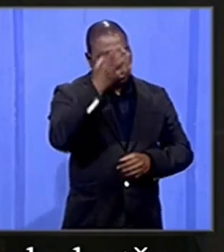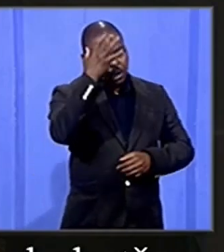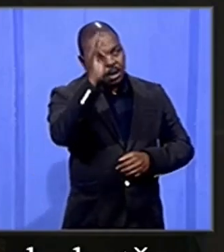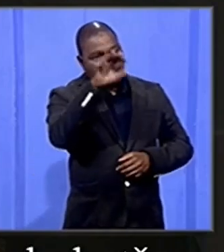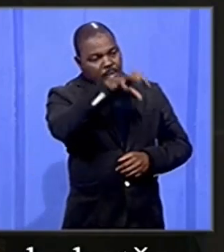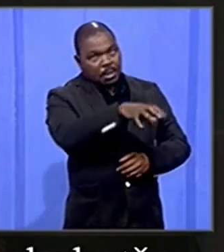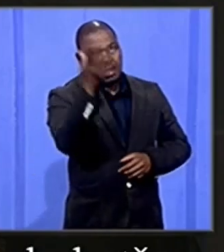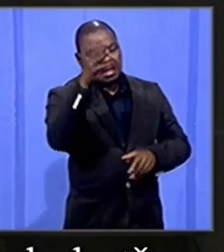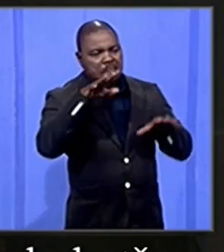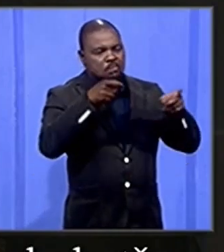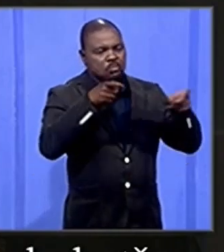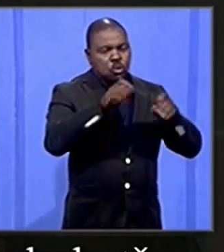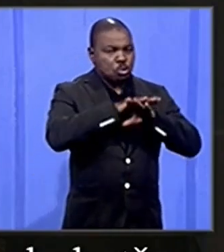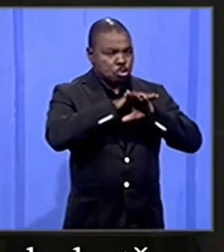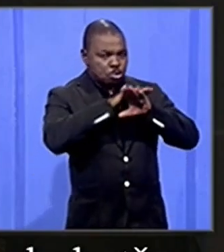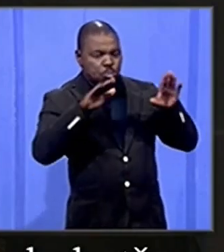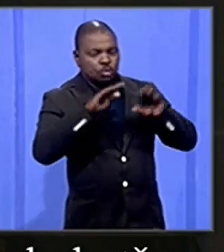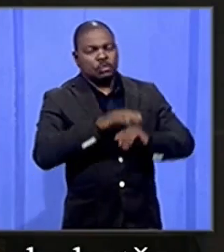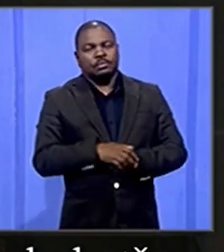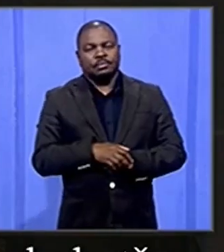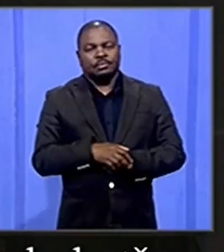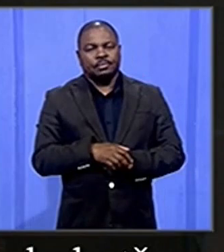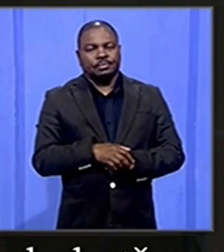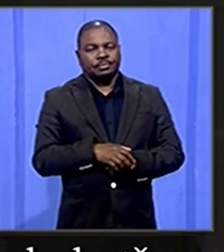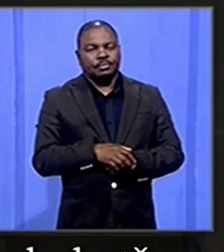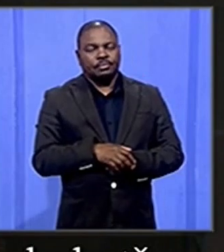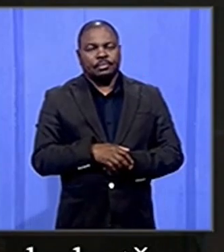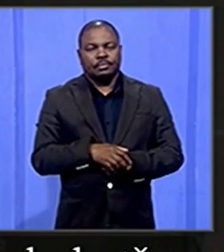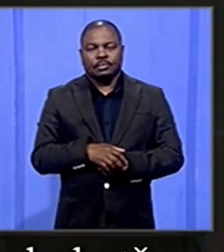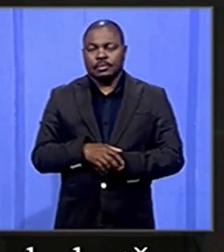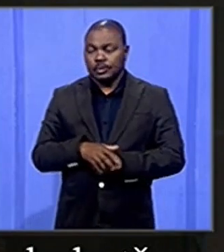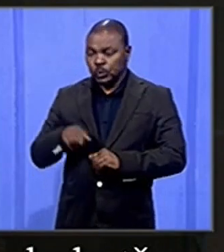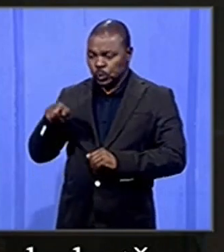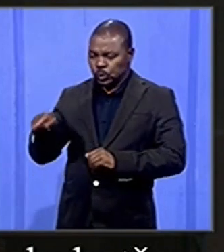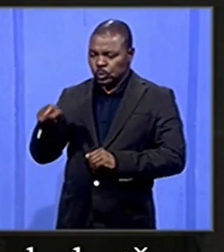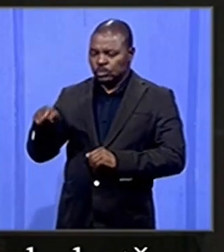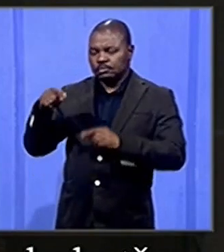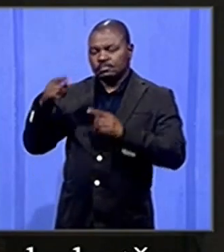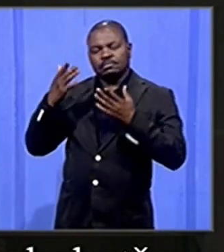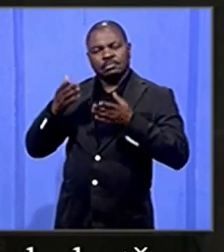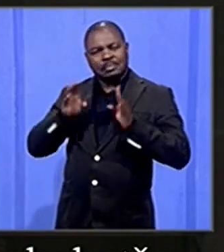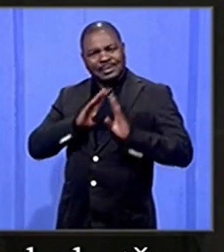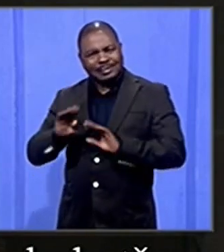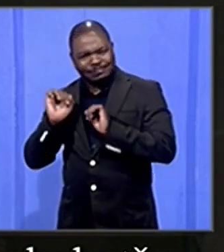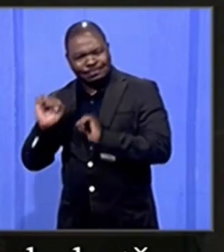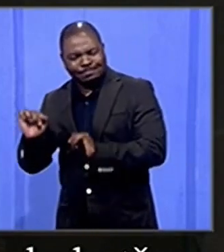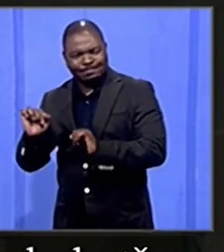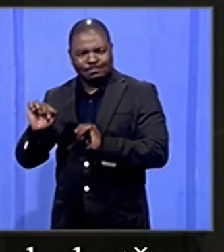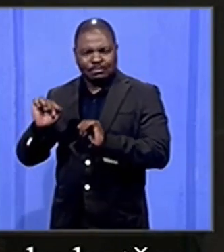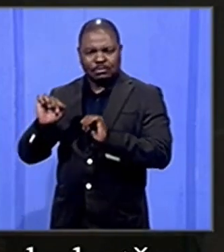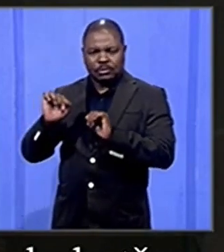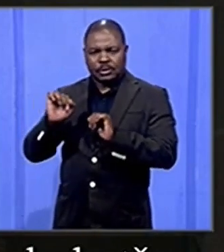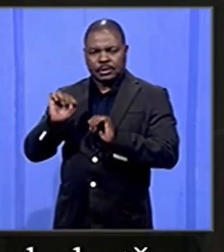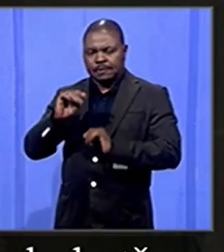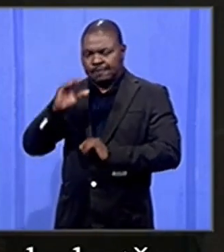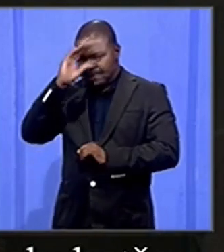state. Drawing on the substantial moral stature he had,